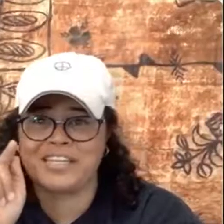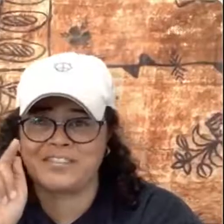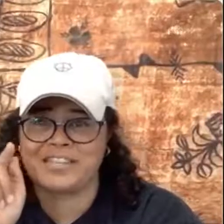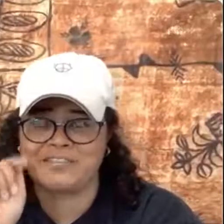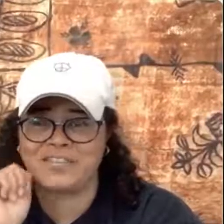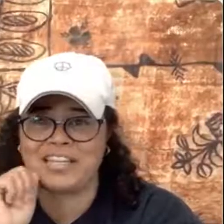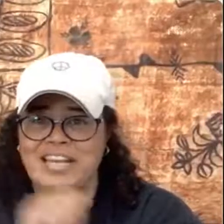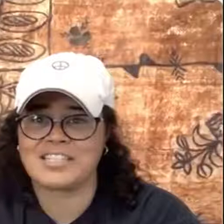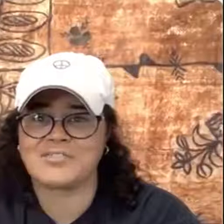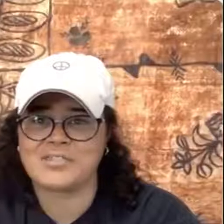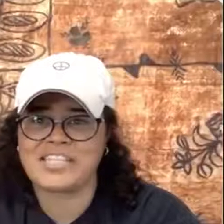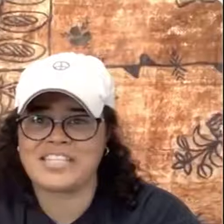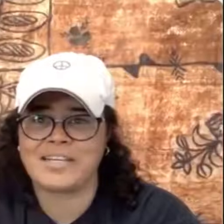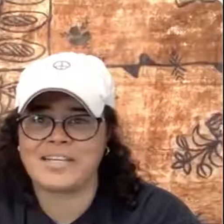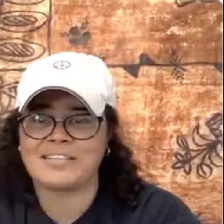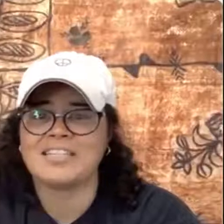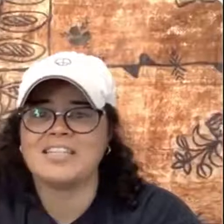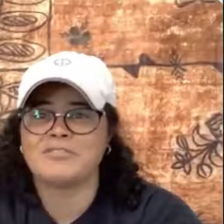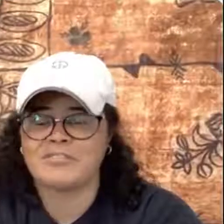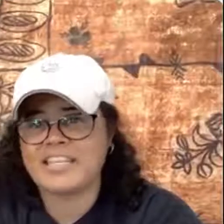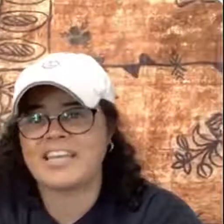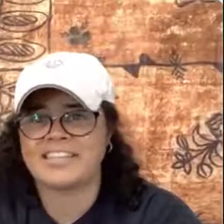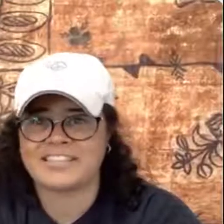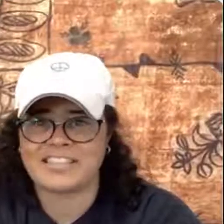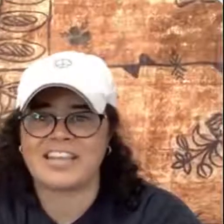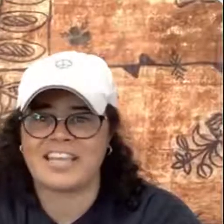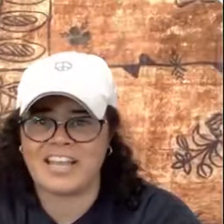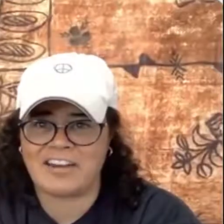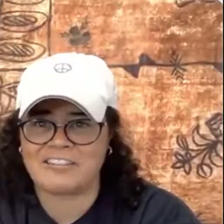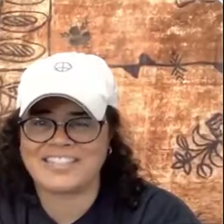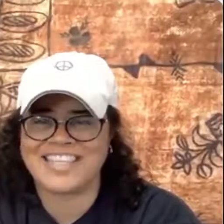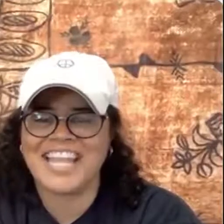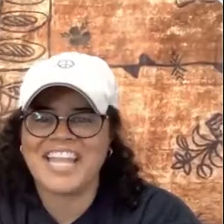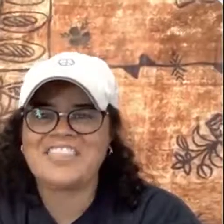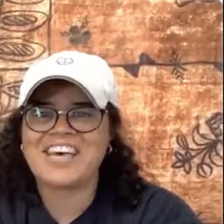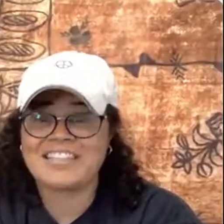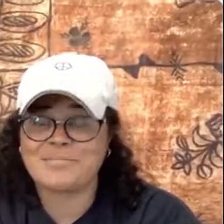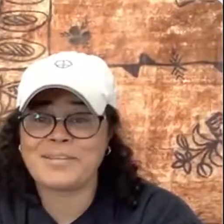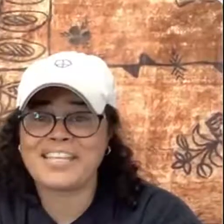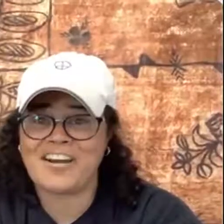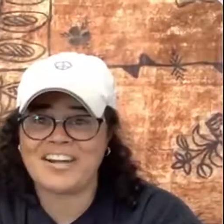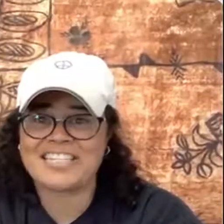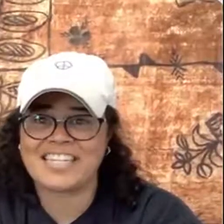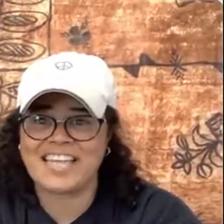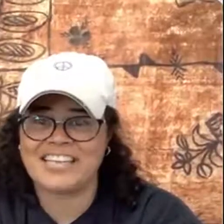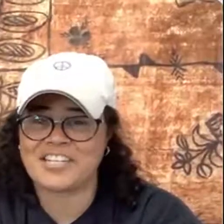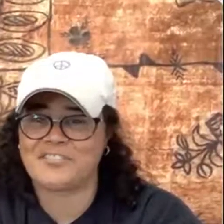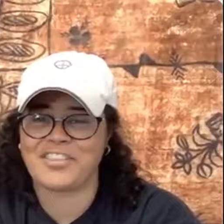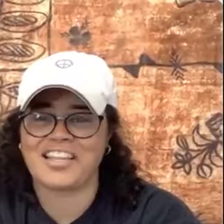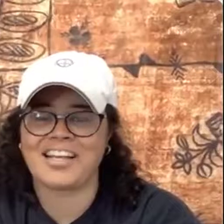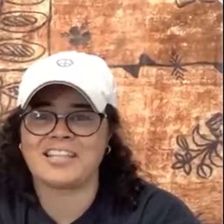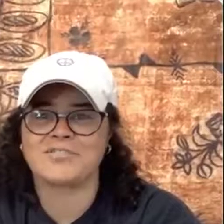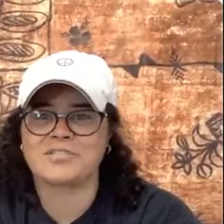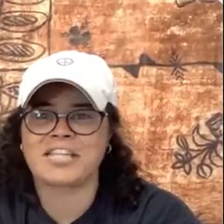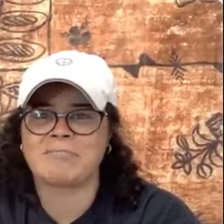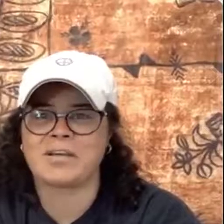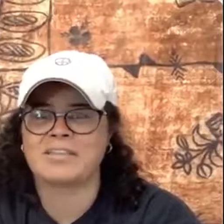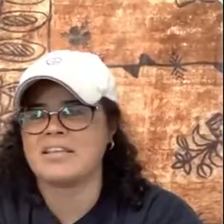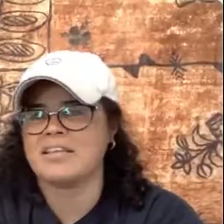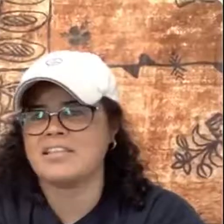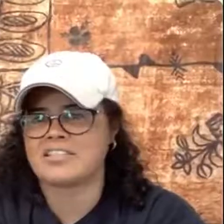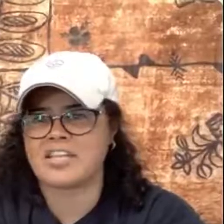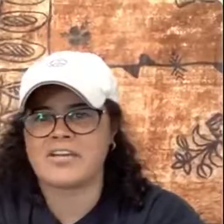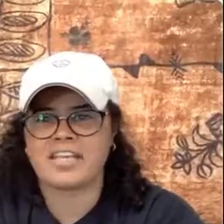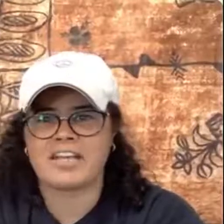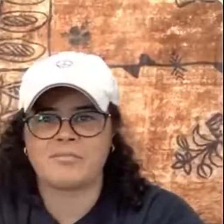what we have done for the last 14 months. We've stayed inside our house. That has been our isolation for the last 14